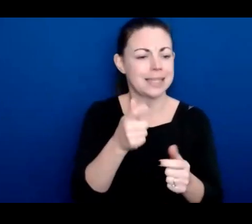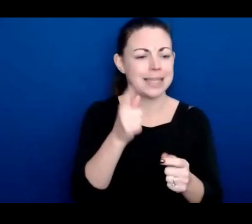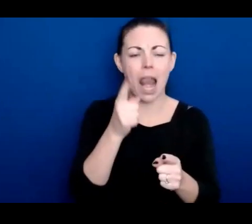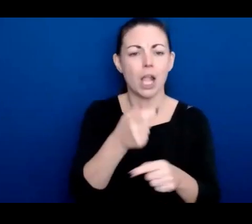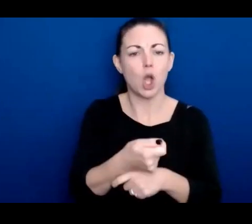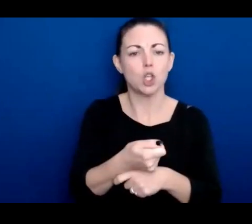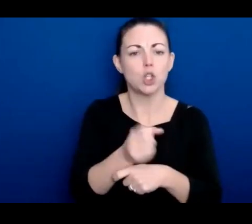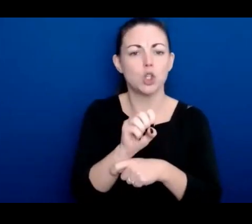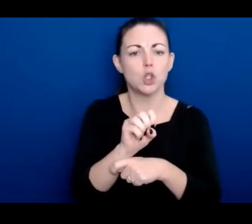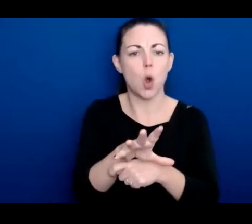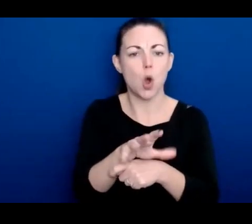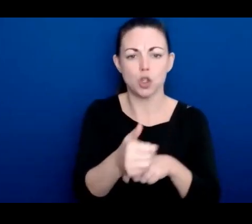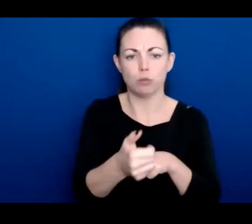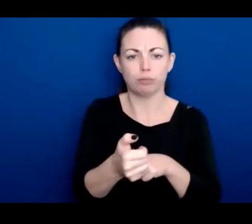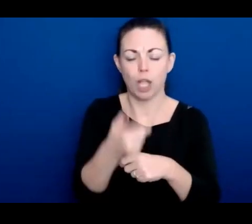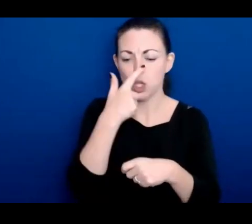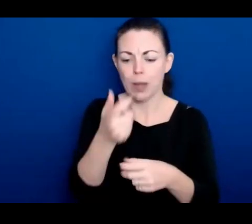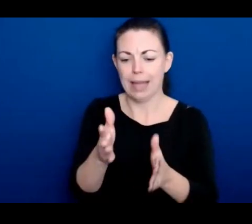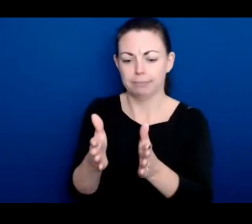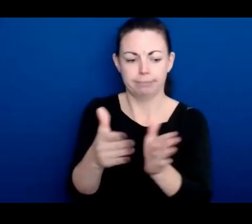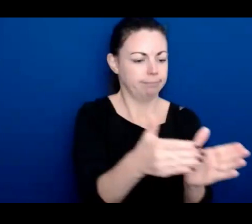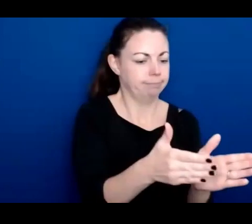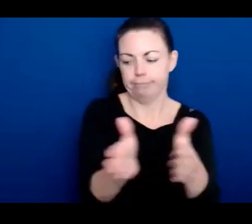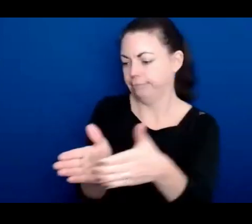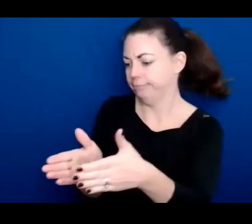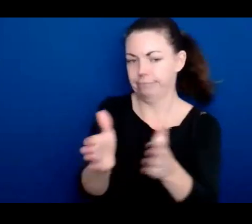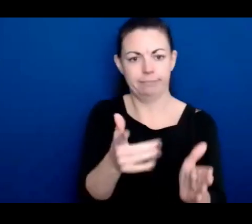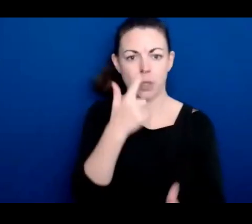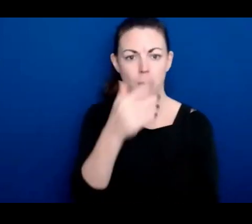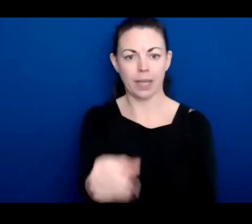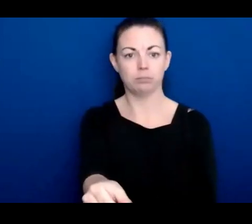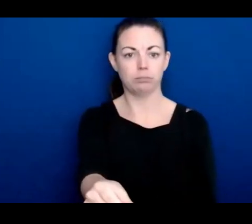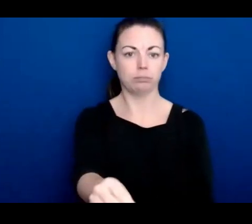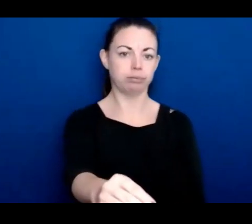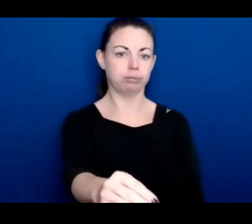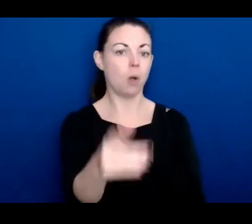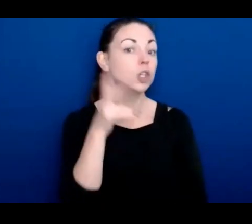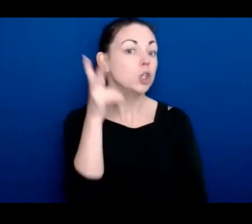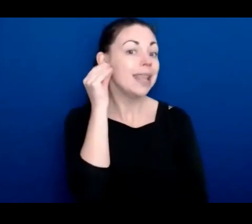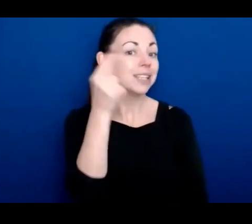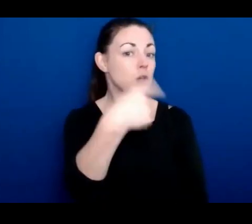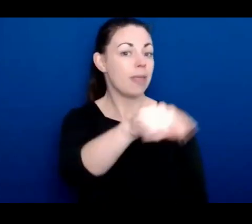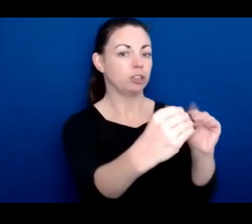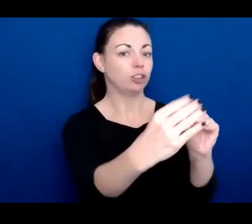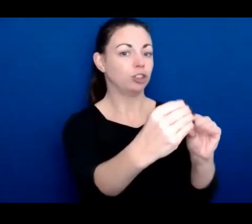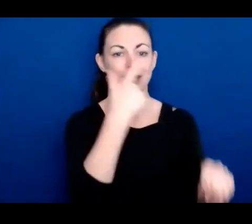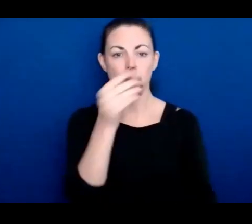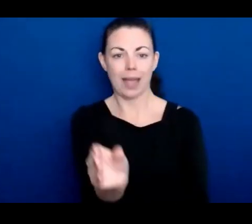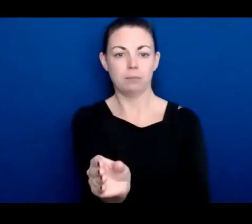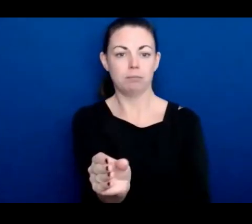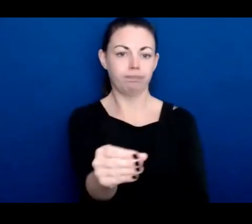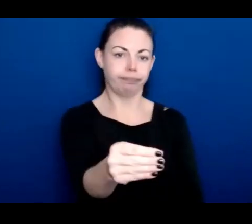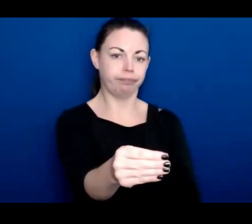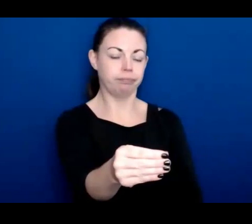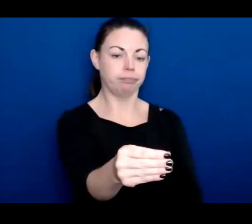like. So it's picking up more where you point it. You don't need to point it aggressively like that. You just lift it up, and the icon changes